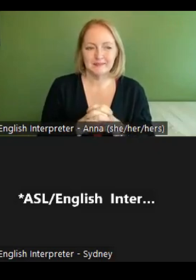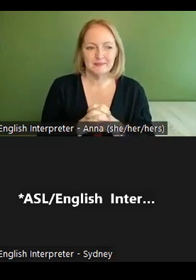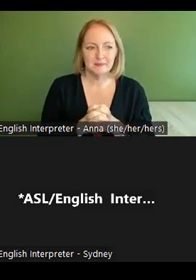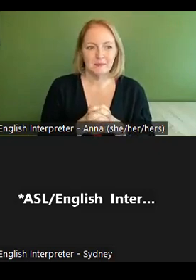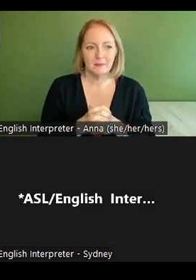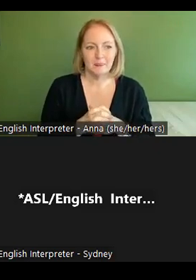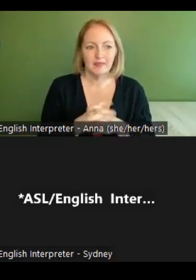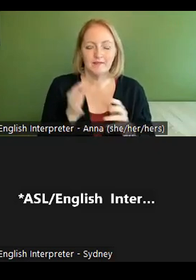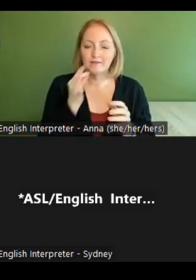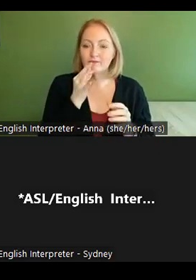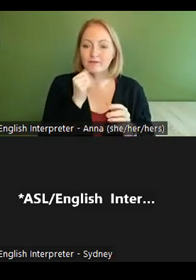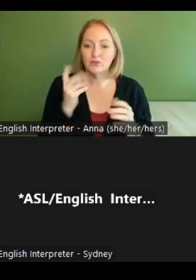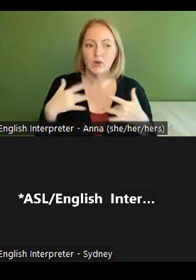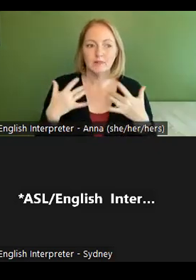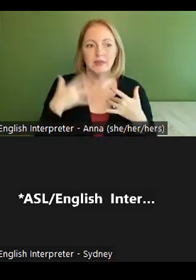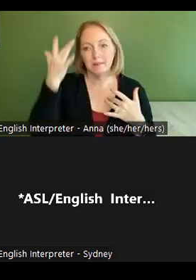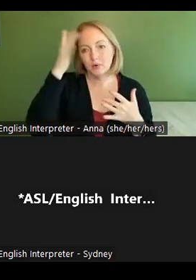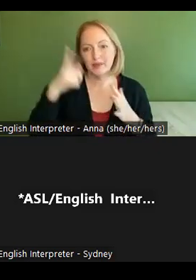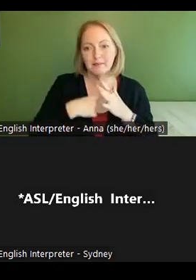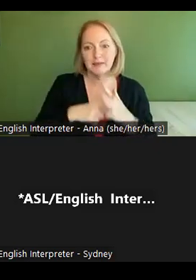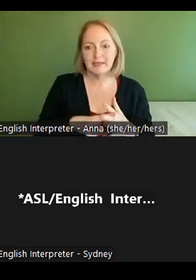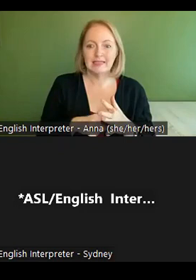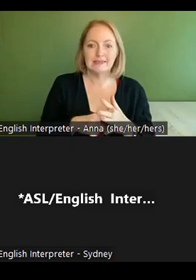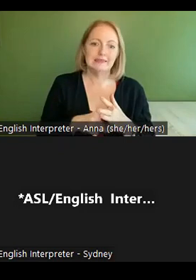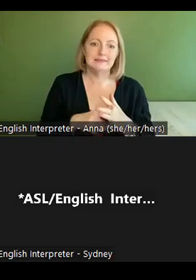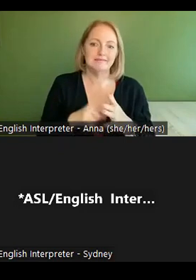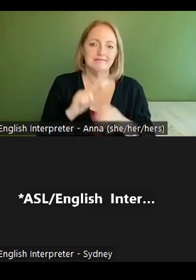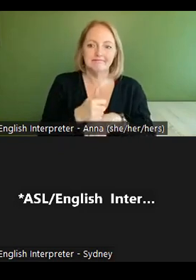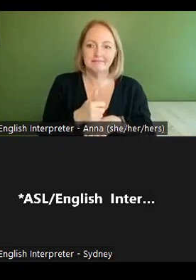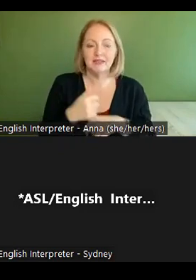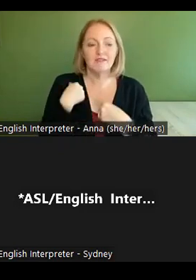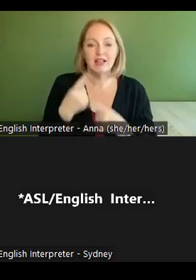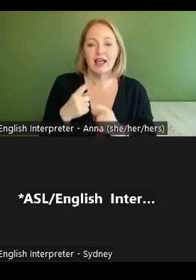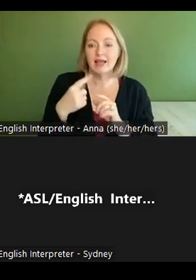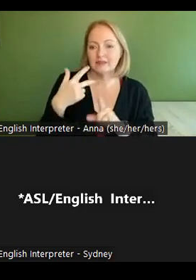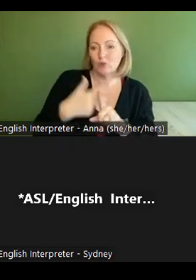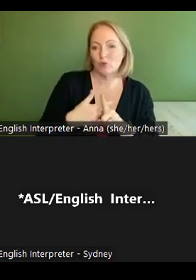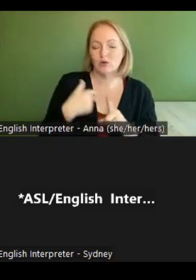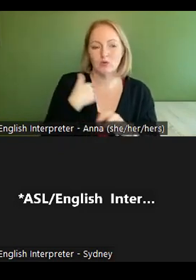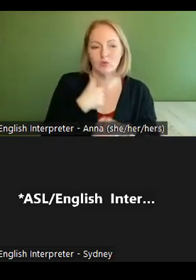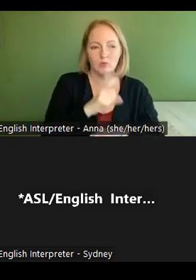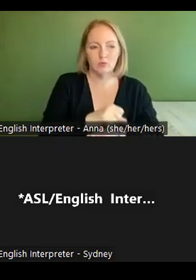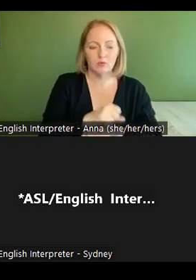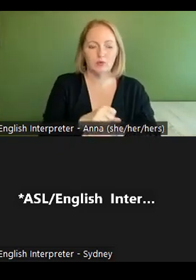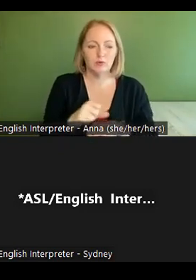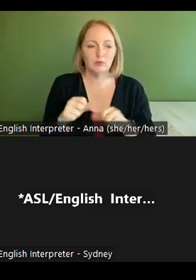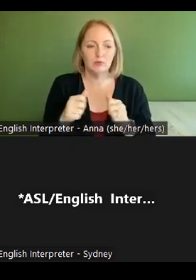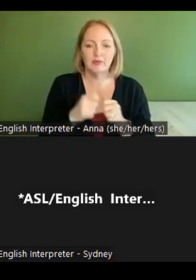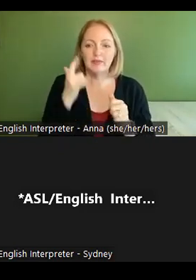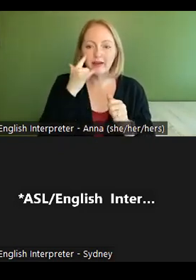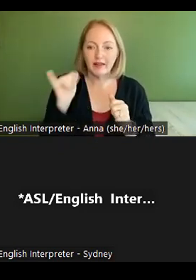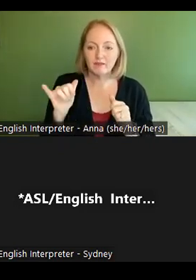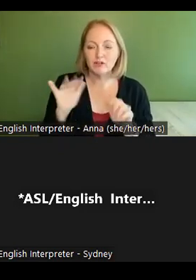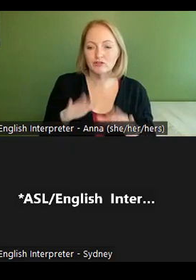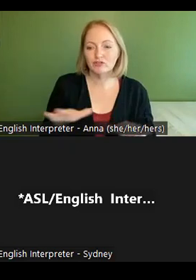a couple updates on the Brilliant Beginnings initiative. Over the last quarter, we continue to work with the California